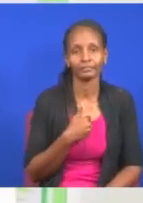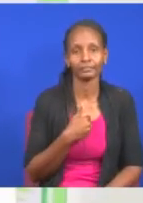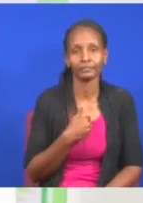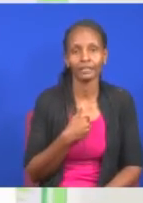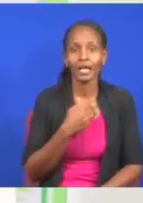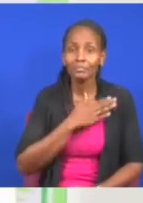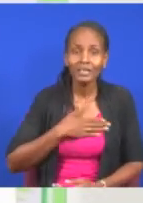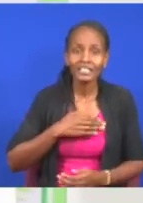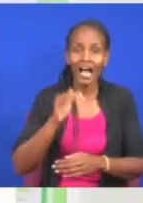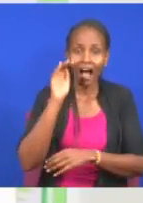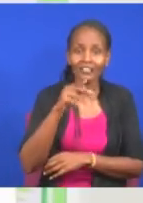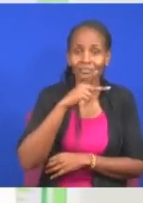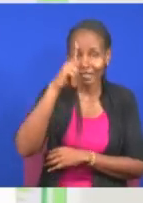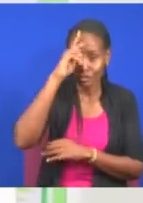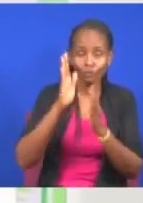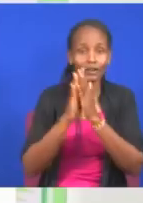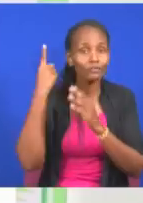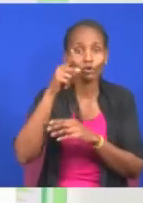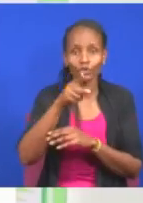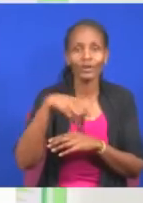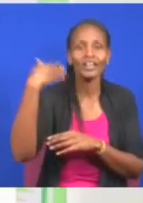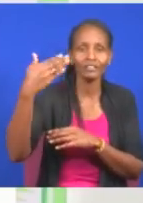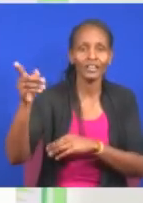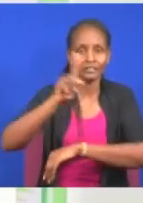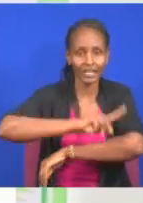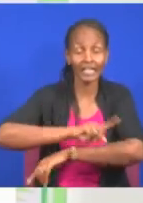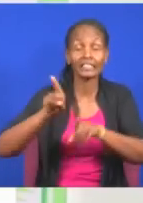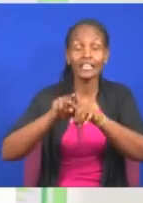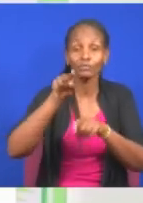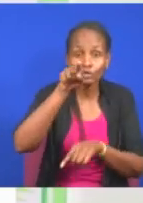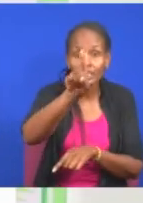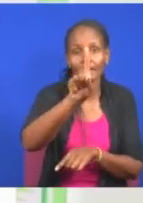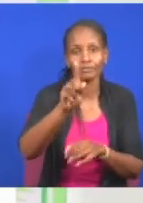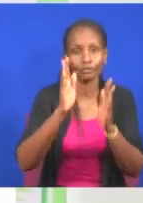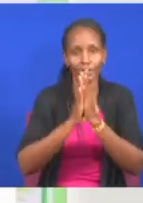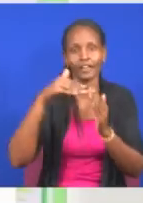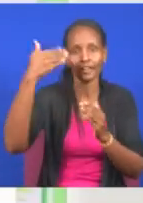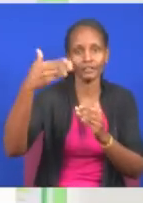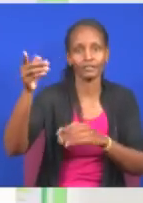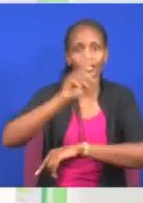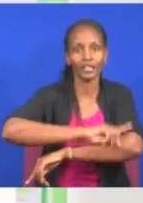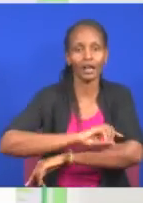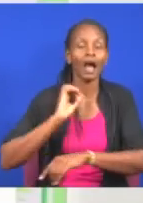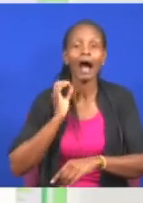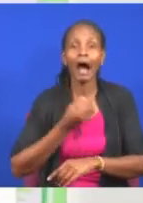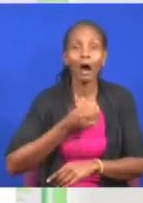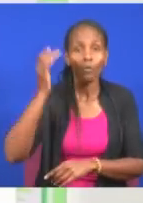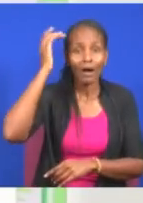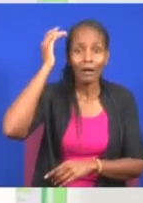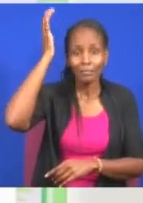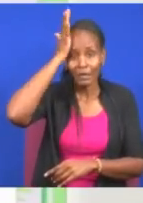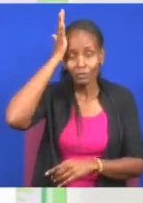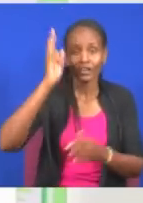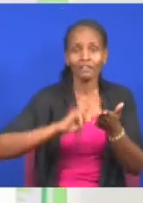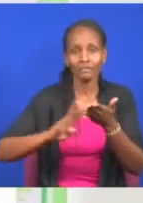pray for you every day, and also for you to pray every day. Now, our memory verse today